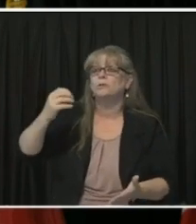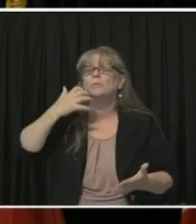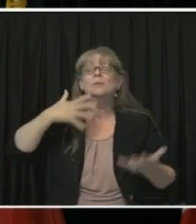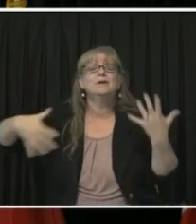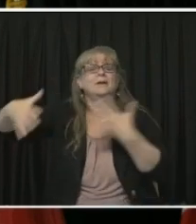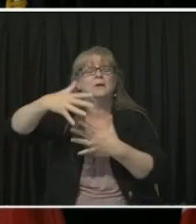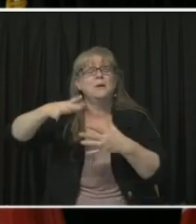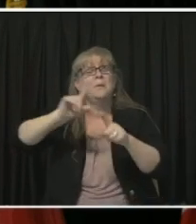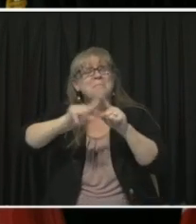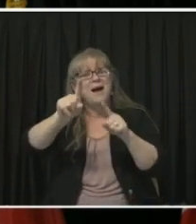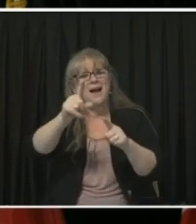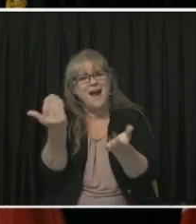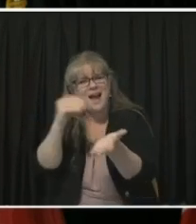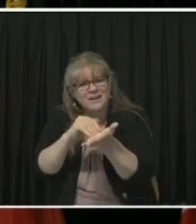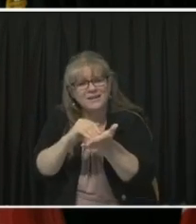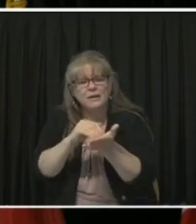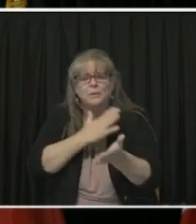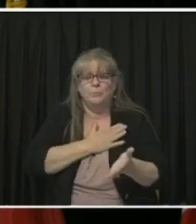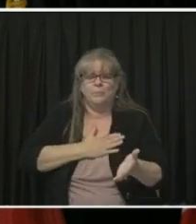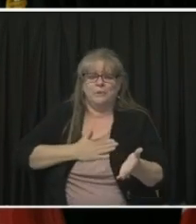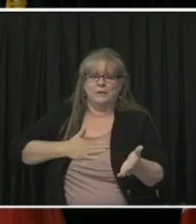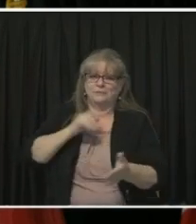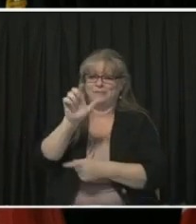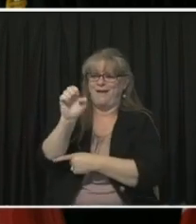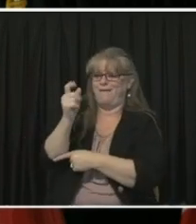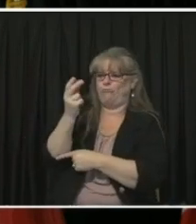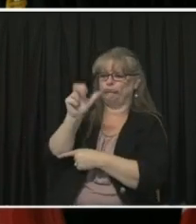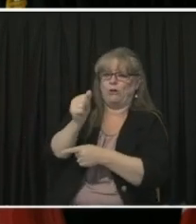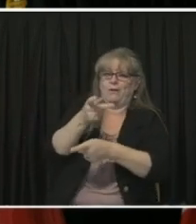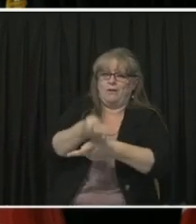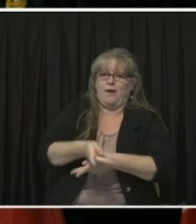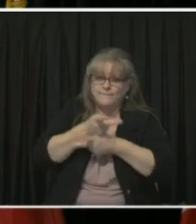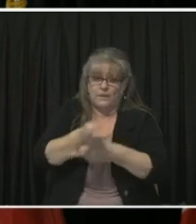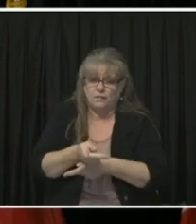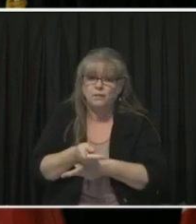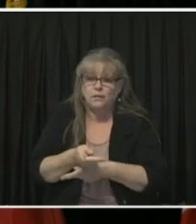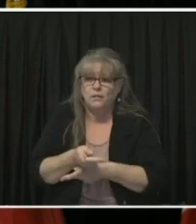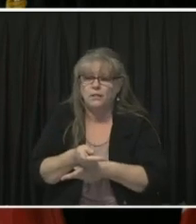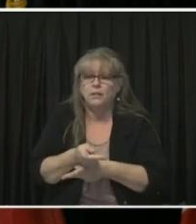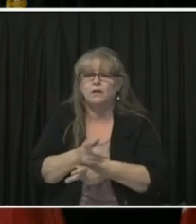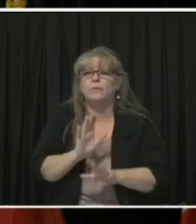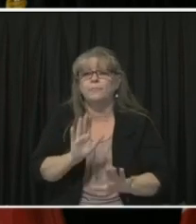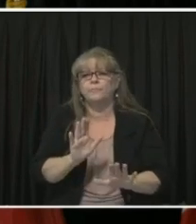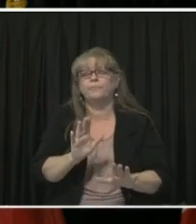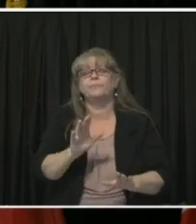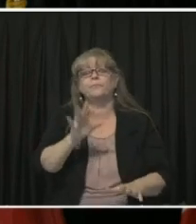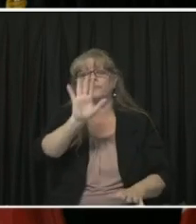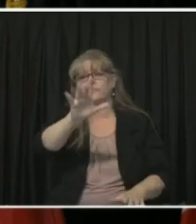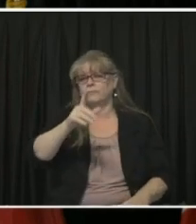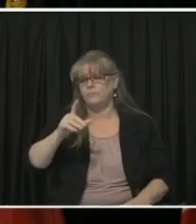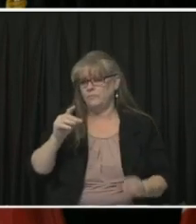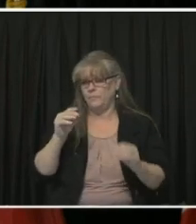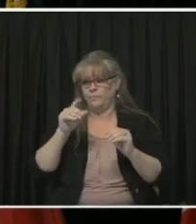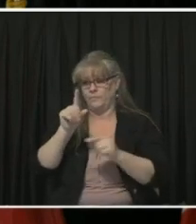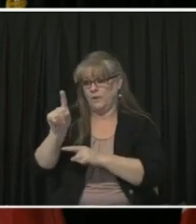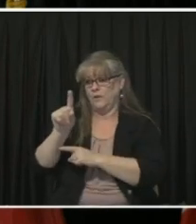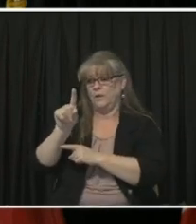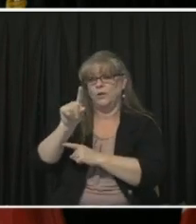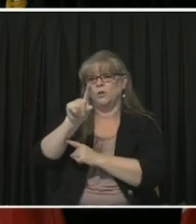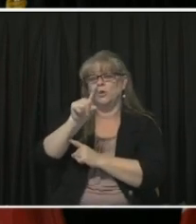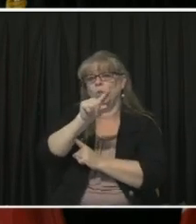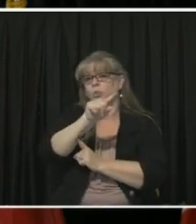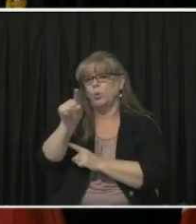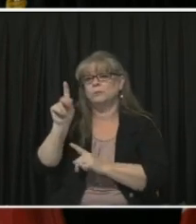with great precaution. Remember that 30 to 50% of people may continue to shed virus and not have any